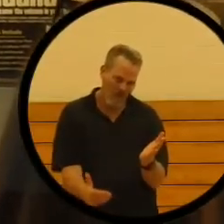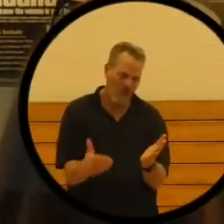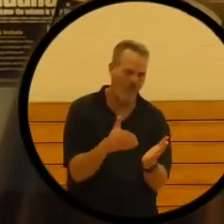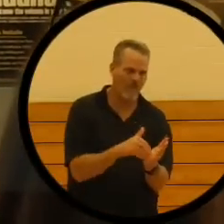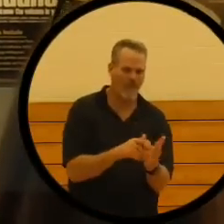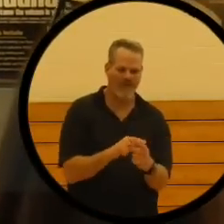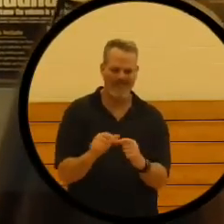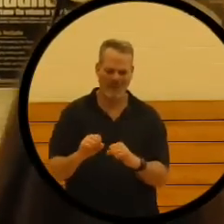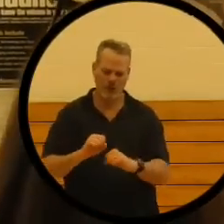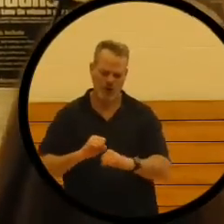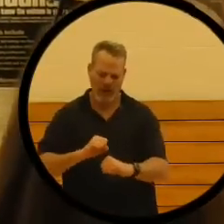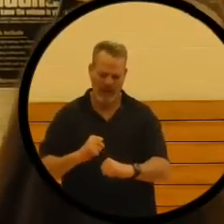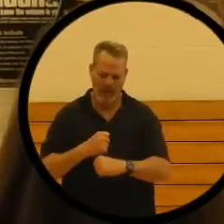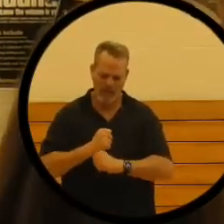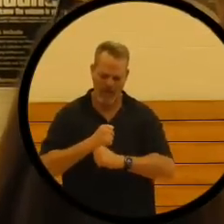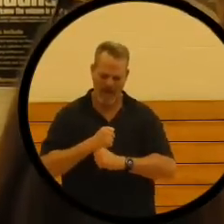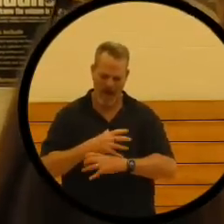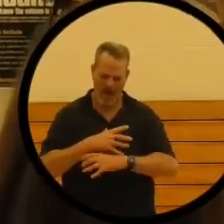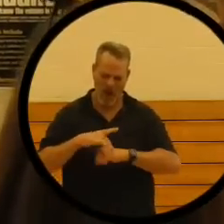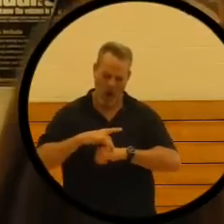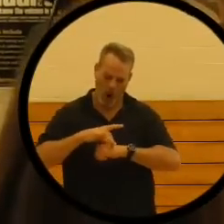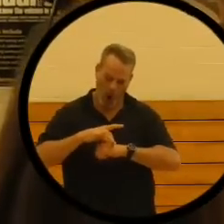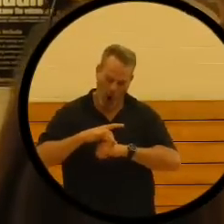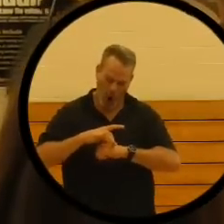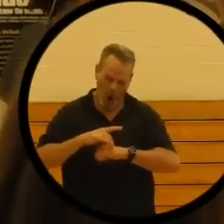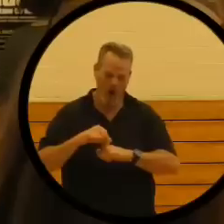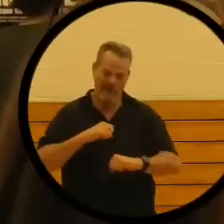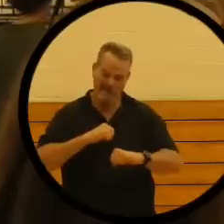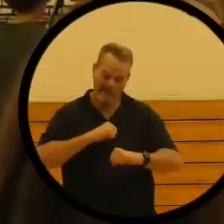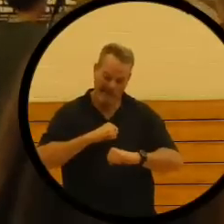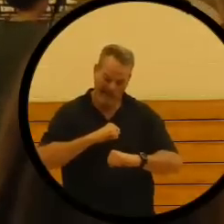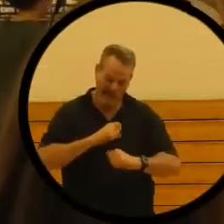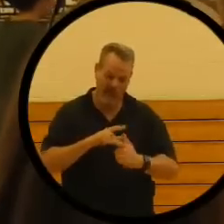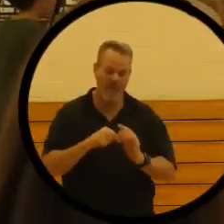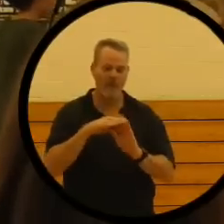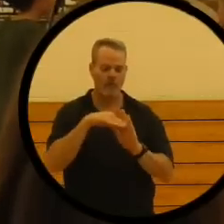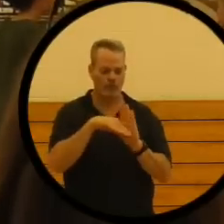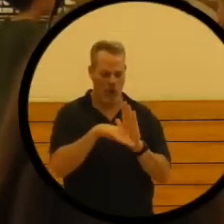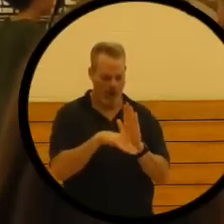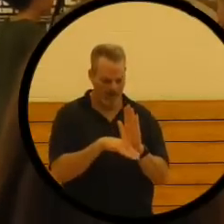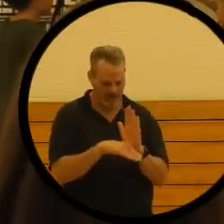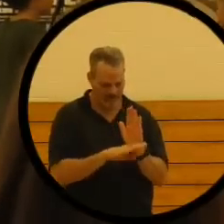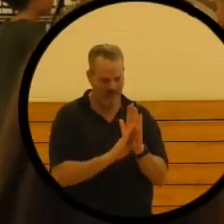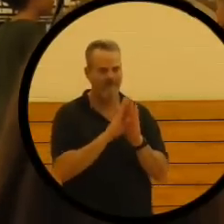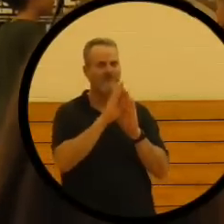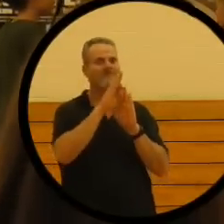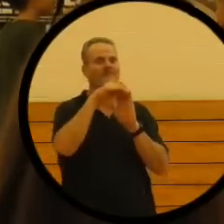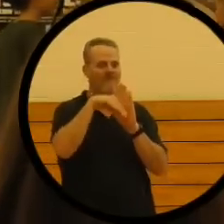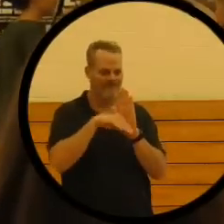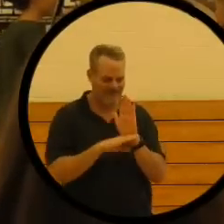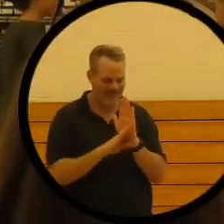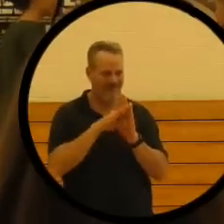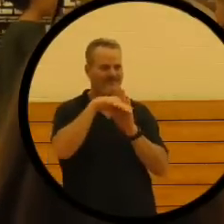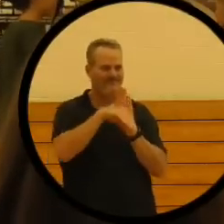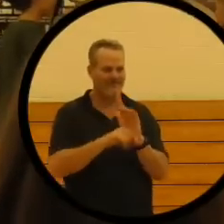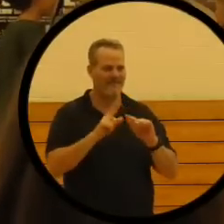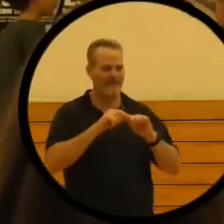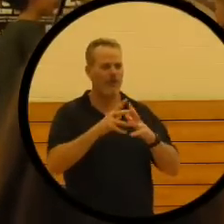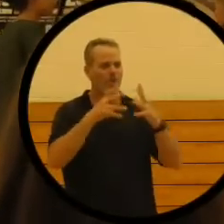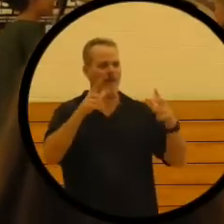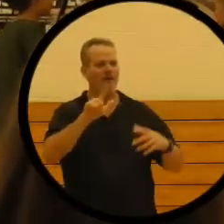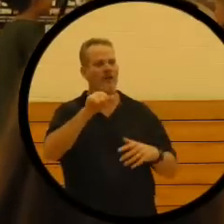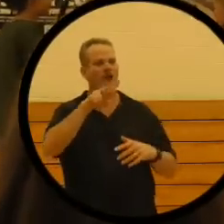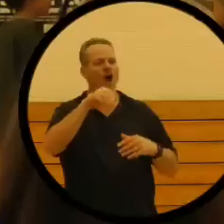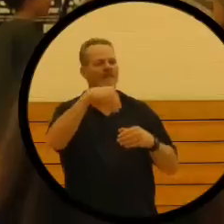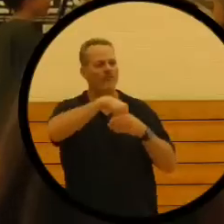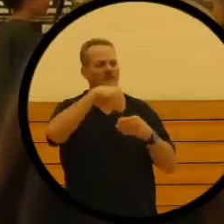sitting there shaking, making lots and lots of earthquakes till it finally drops, and then starts over again, you know, as the lava drains out. Because the lava